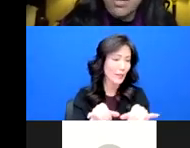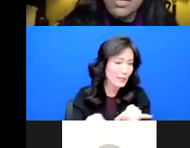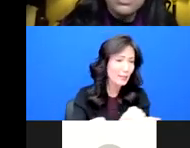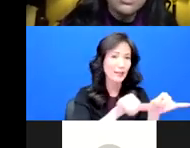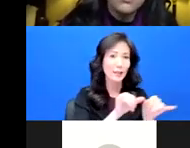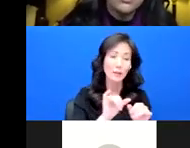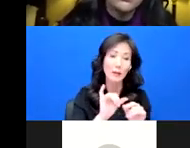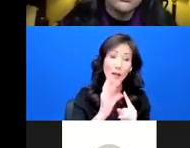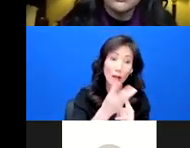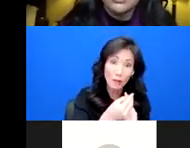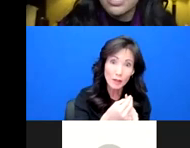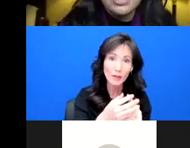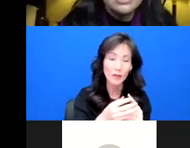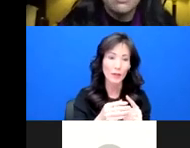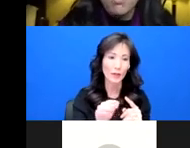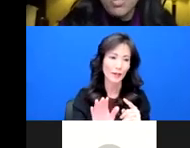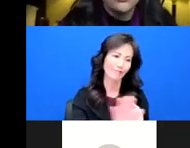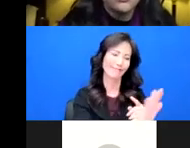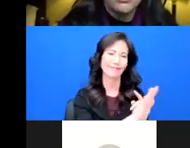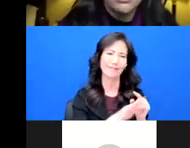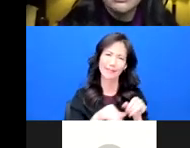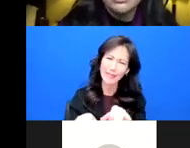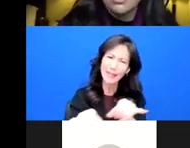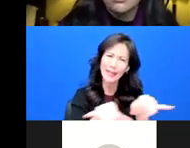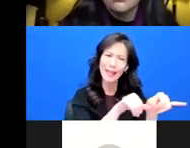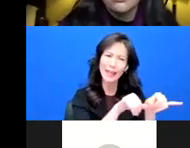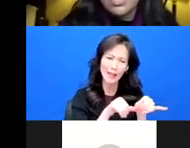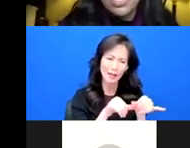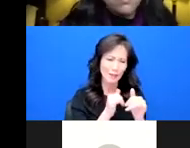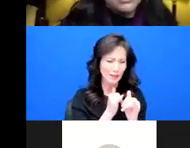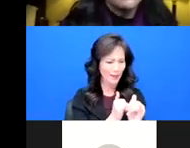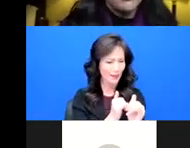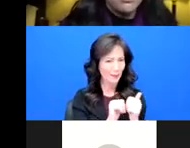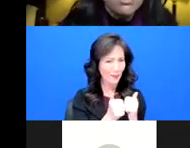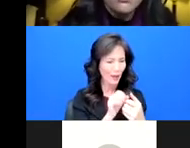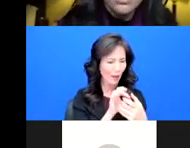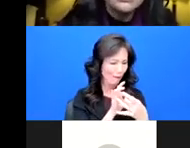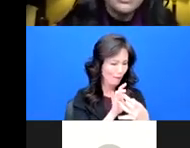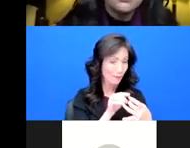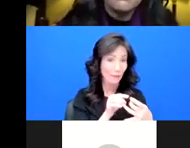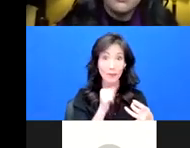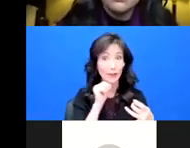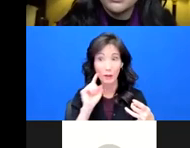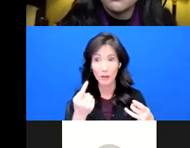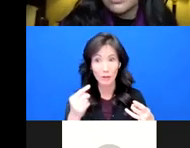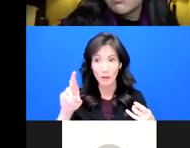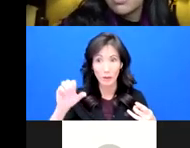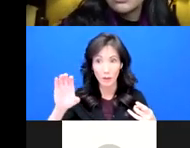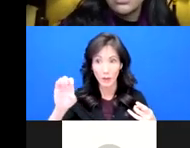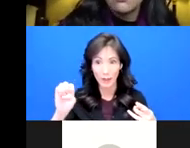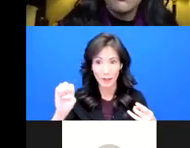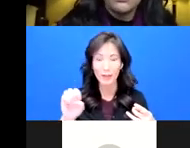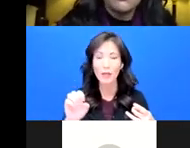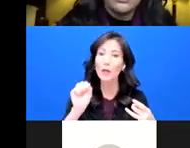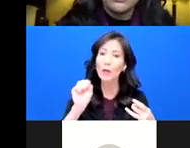or bond? So what are those kind of things that bond your community together? Again, if we're thinking beyond race, that could be specific areas